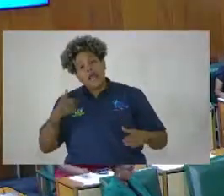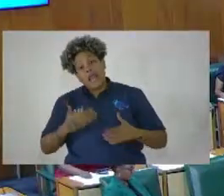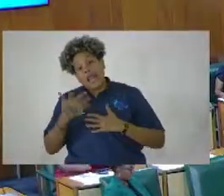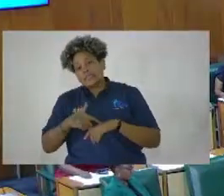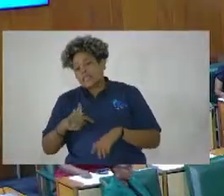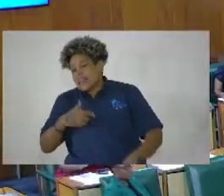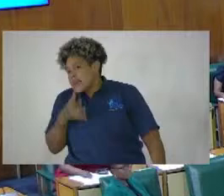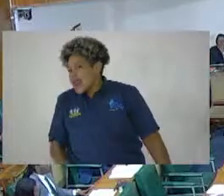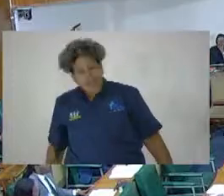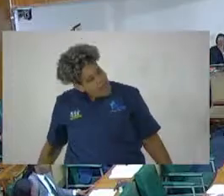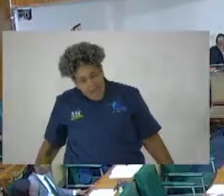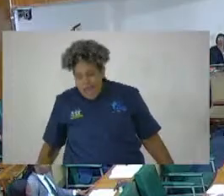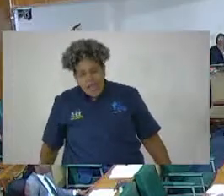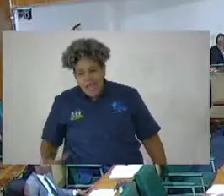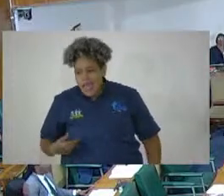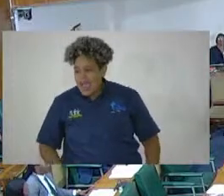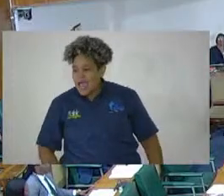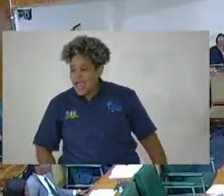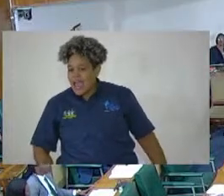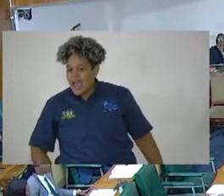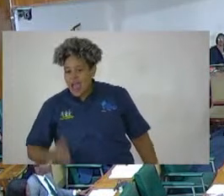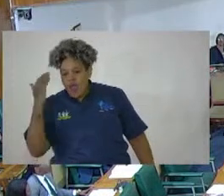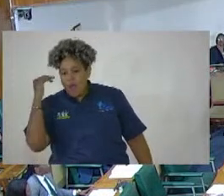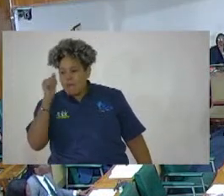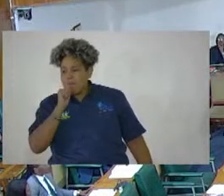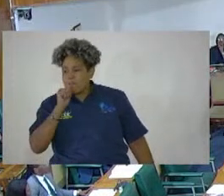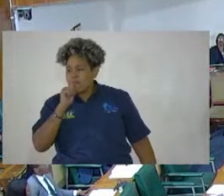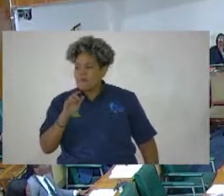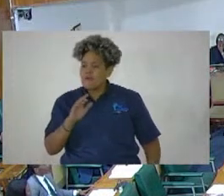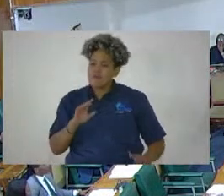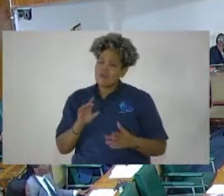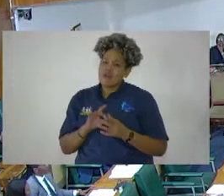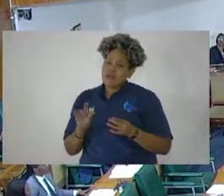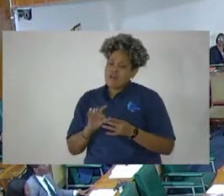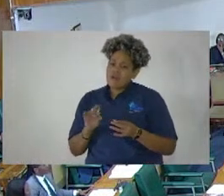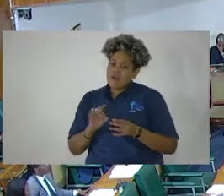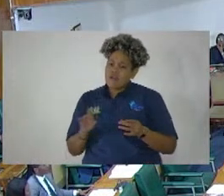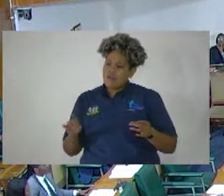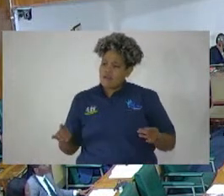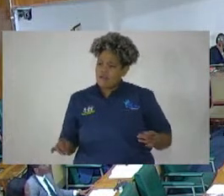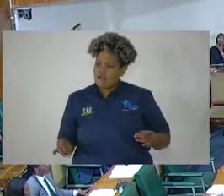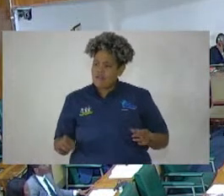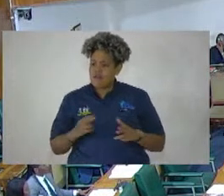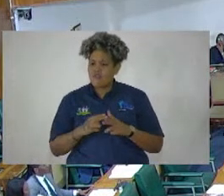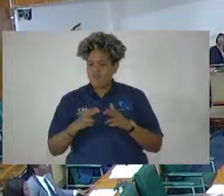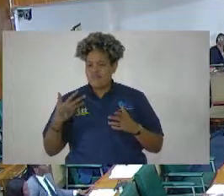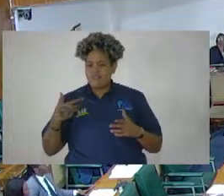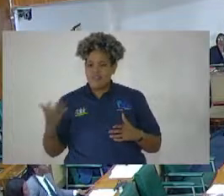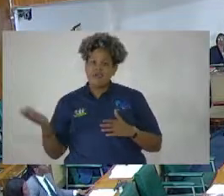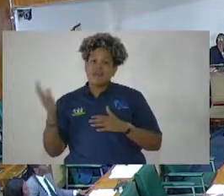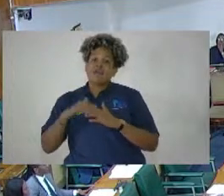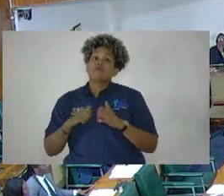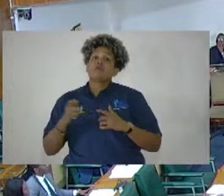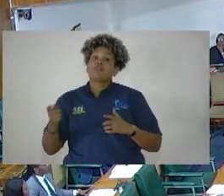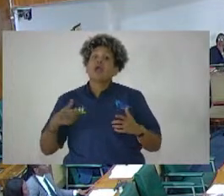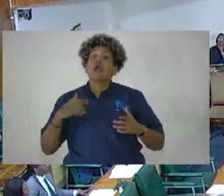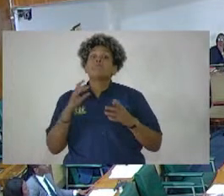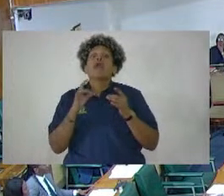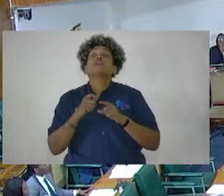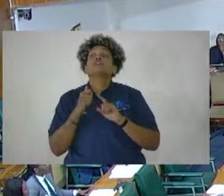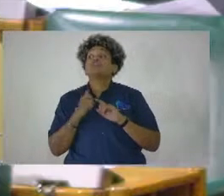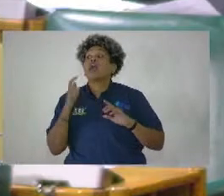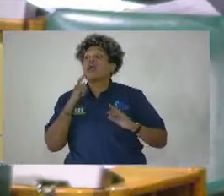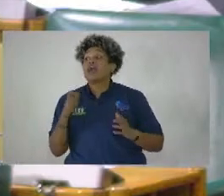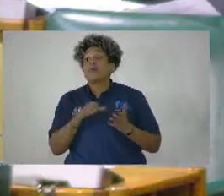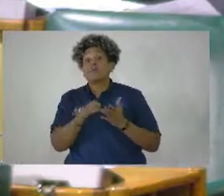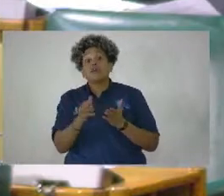And I hope you see with me on that. So we have mentioned the... No, I soon finish. So we mentioned the